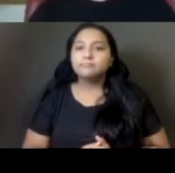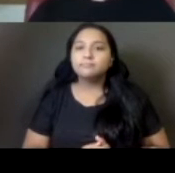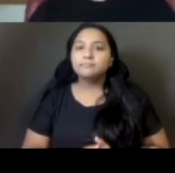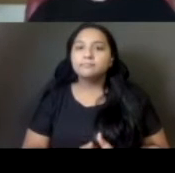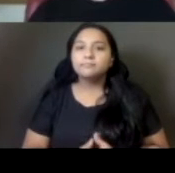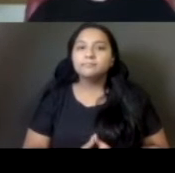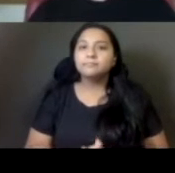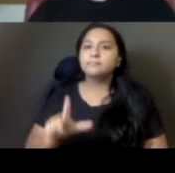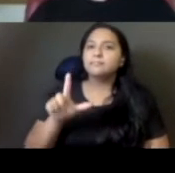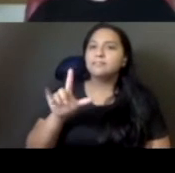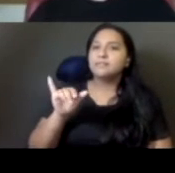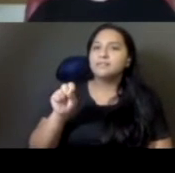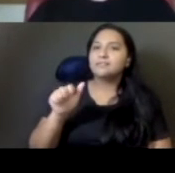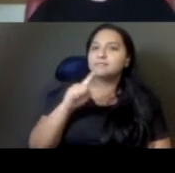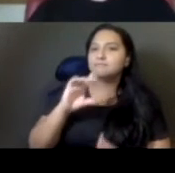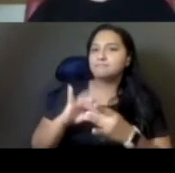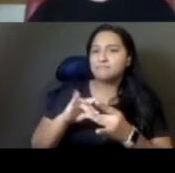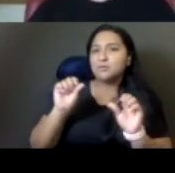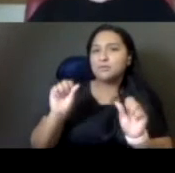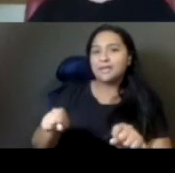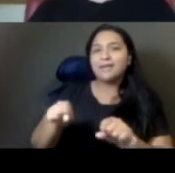You can put them in the chat or use the Q and a function.